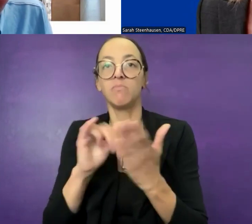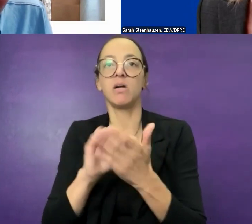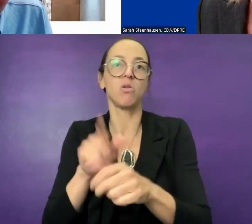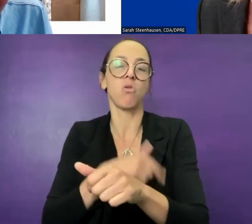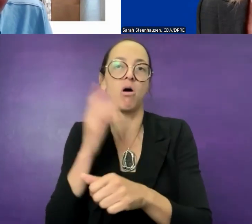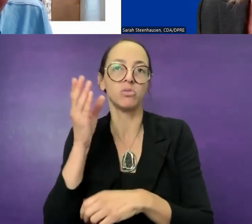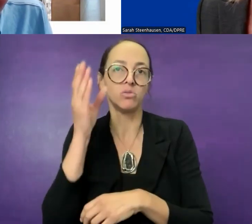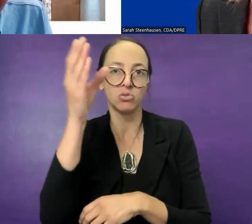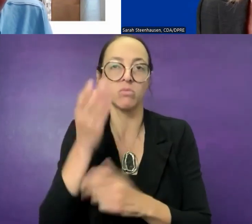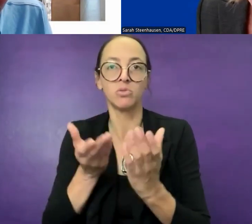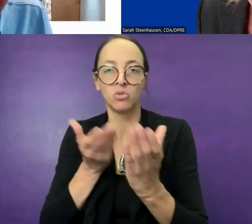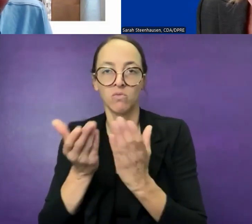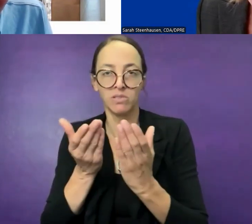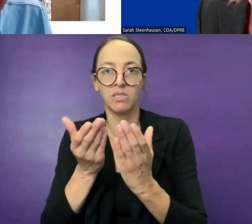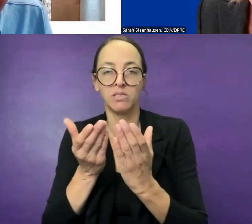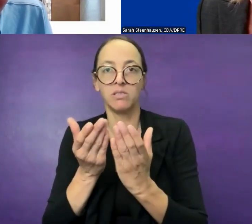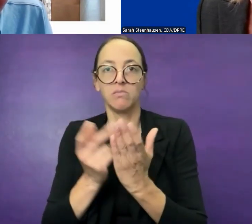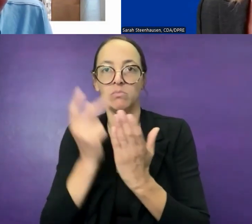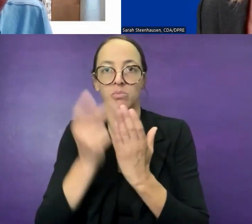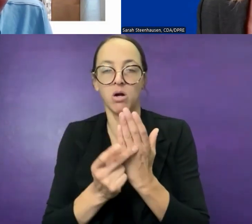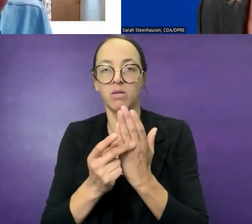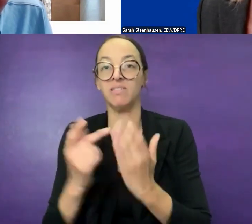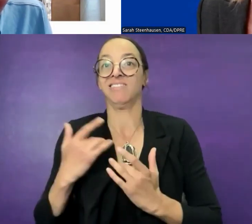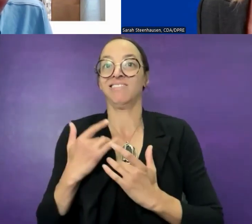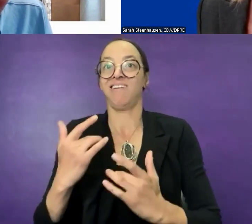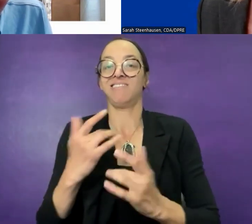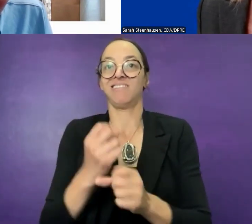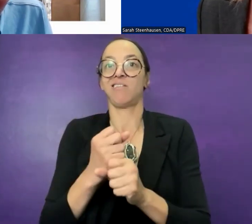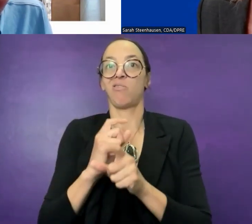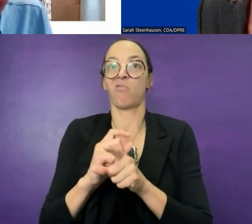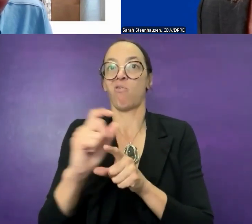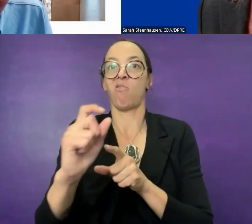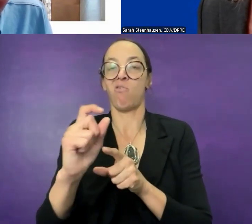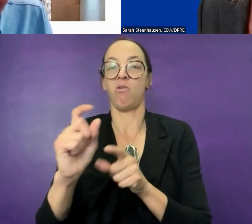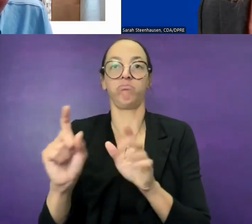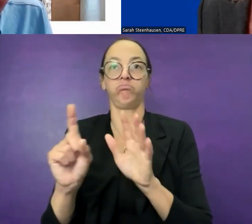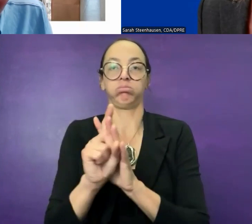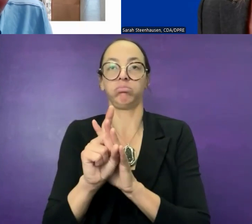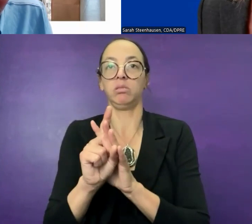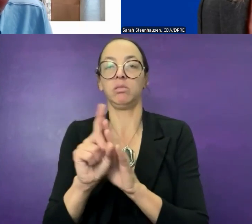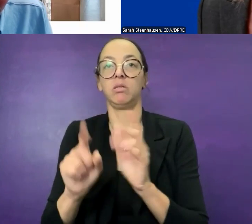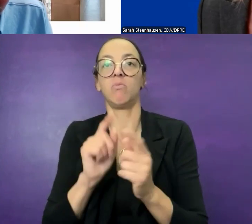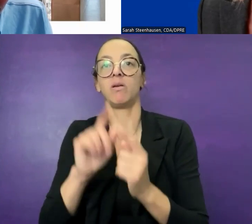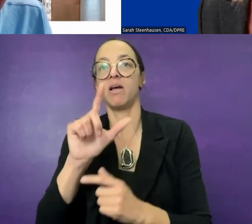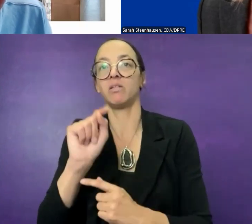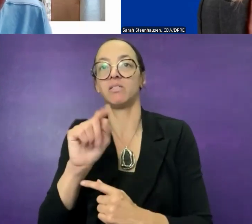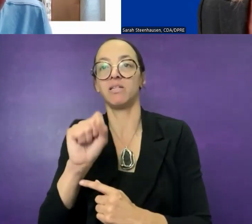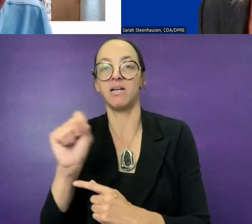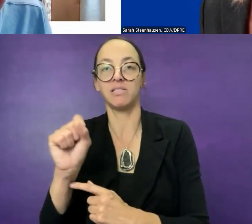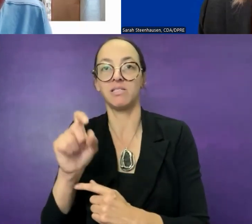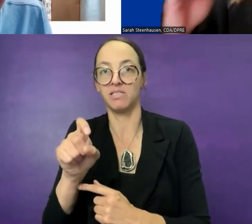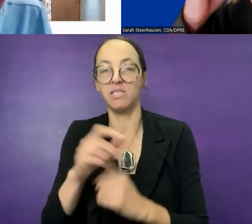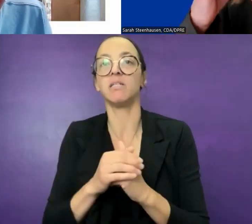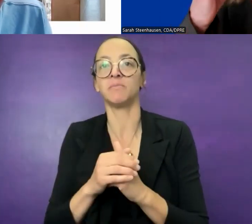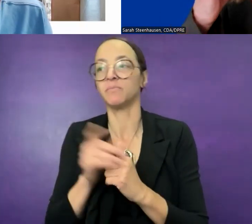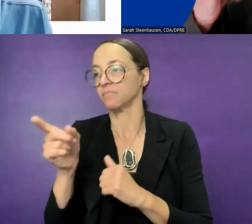from a family member at the time that LTSS is needed. Tatiana says she has spent many hours helping family members piece together